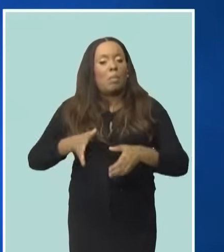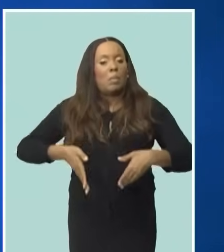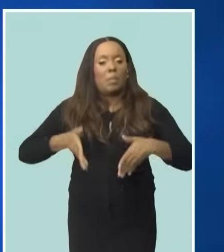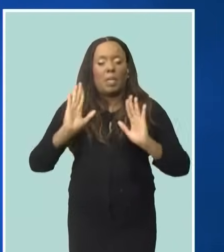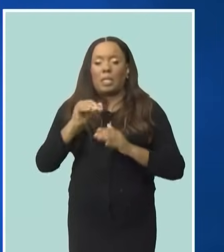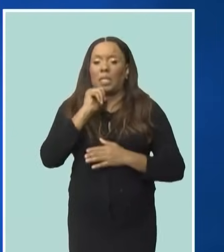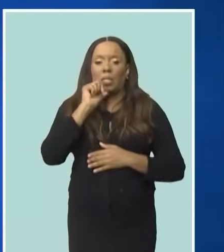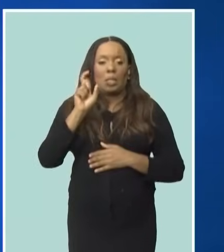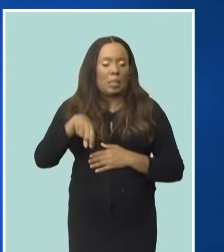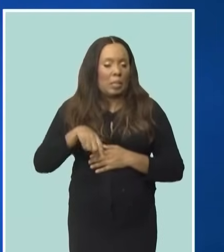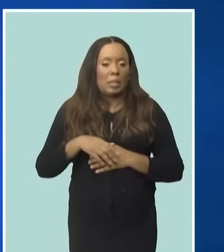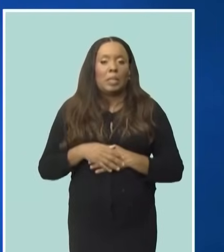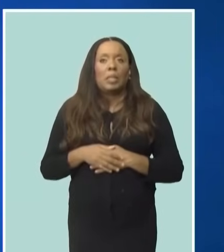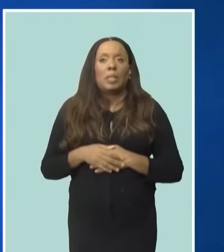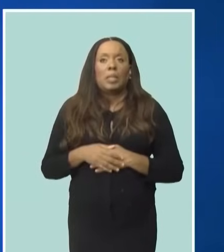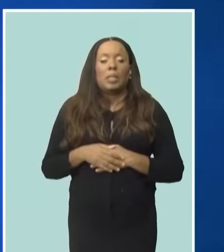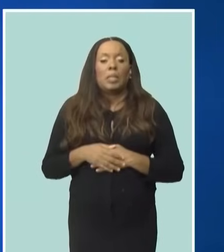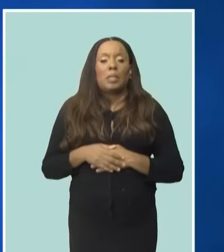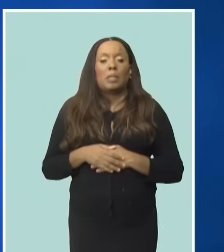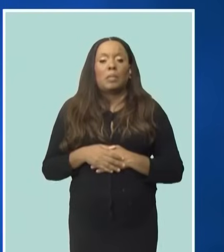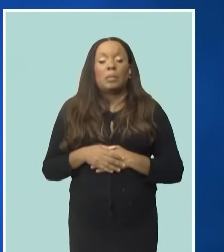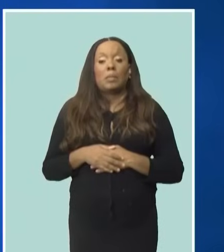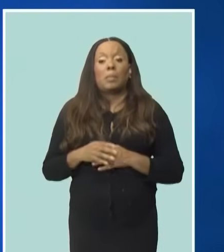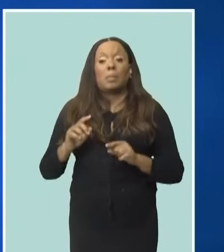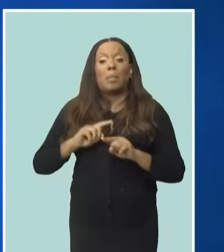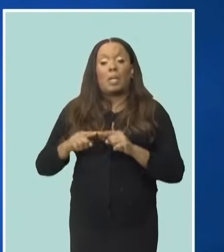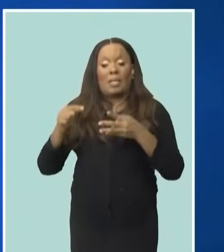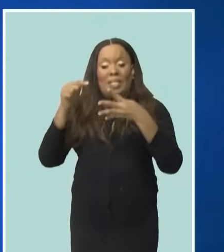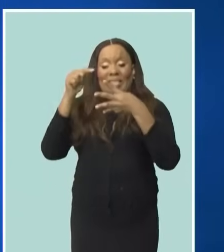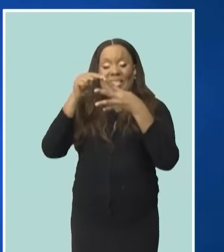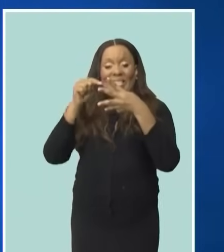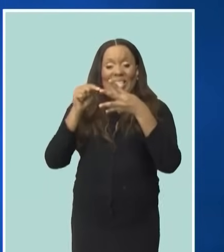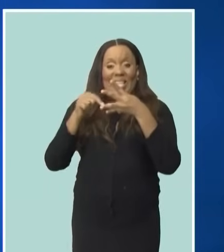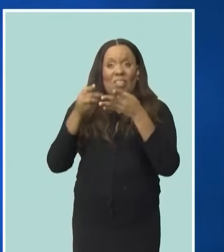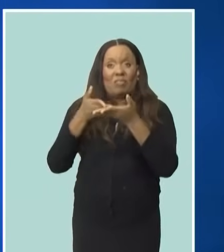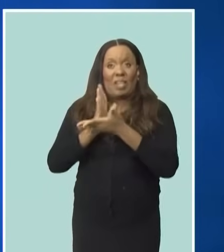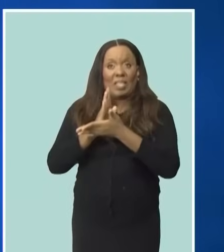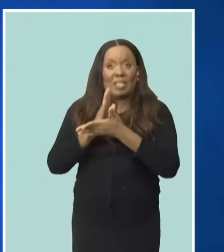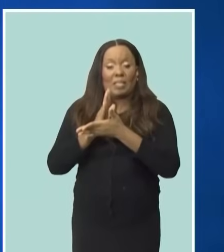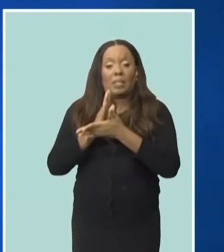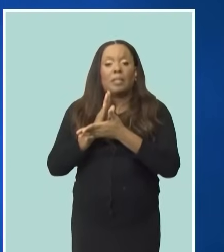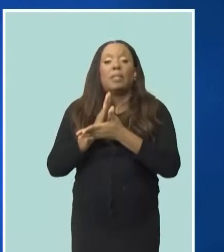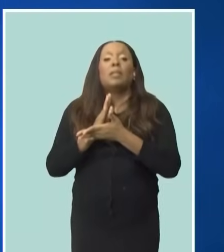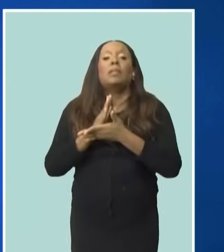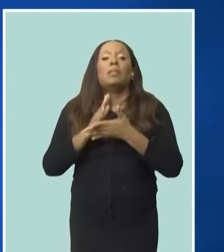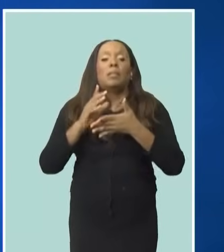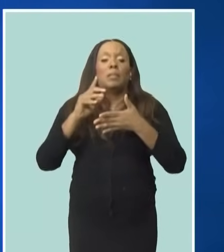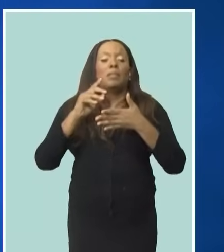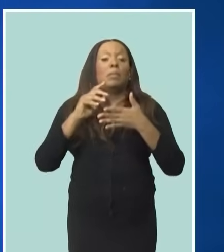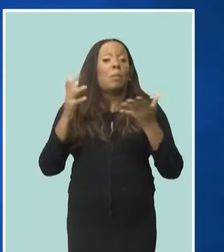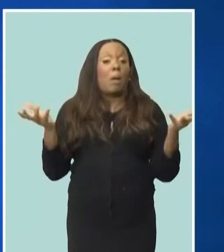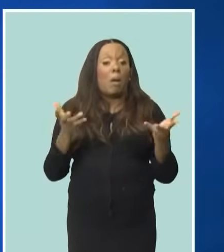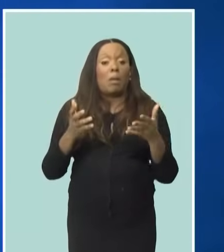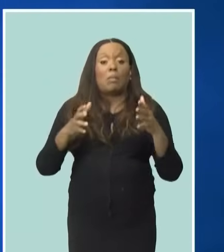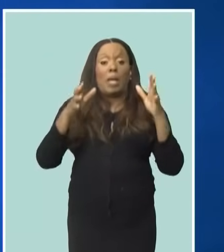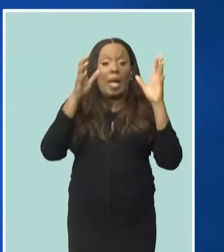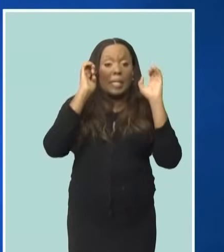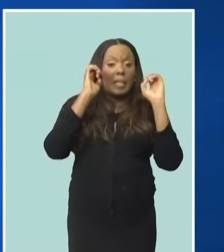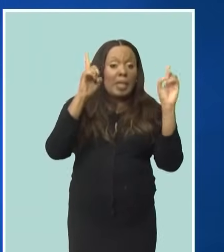the rights that they will get are limited to in education and healthcare.